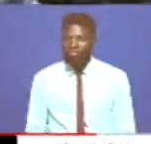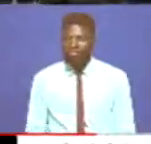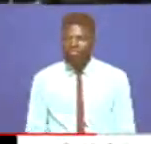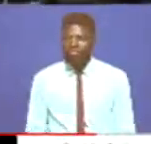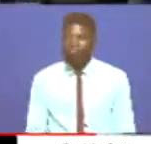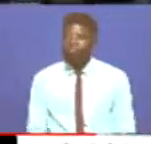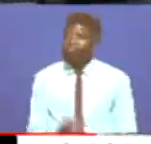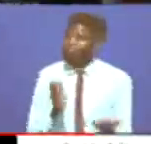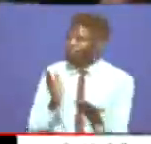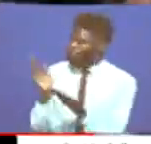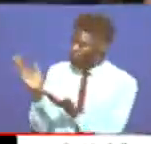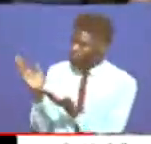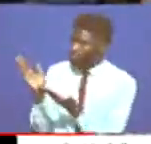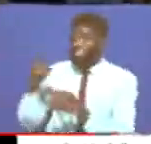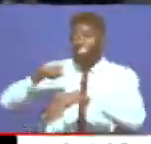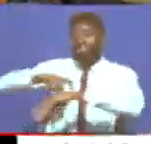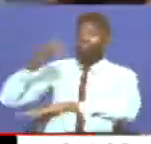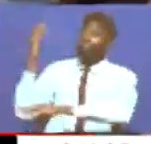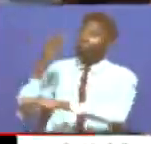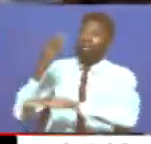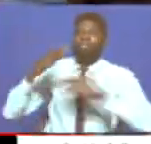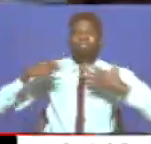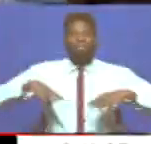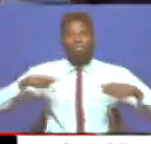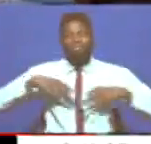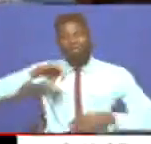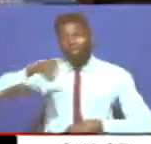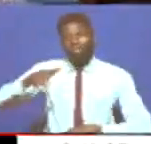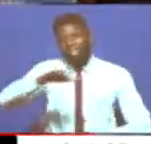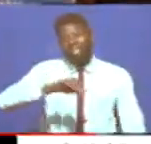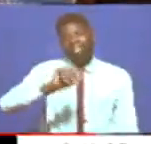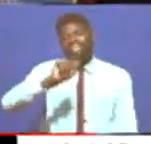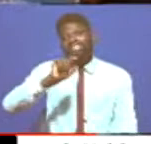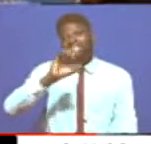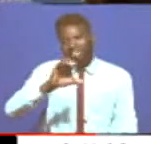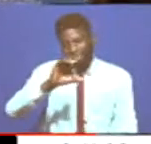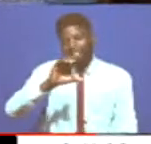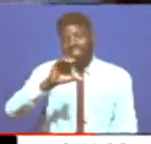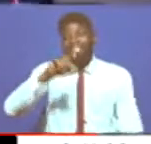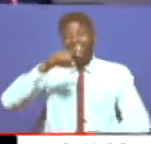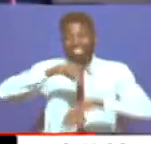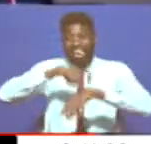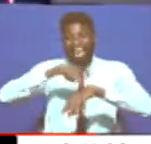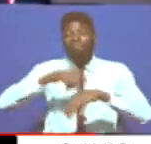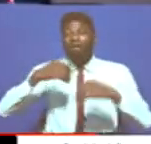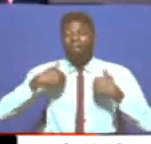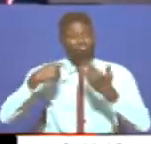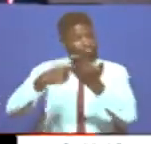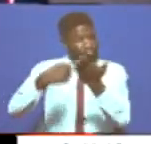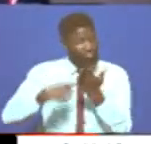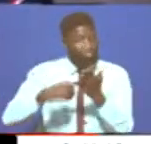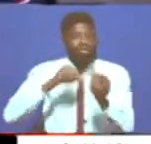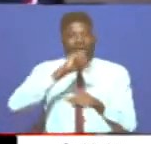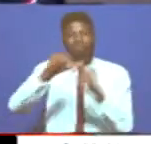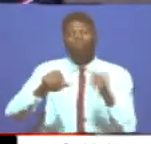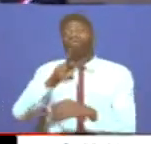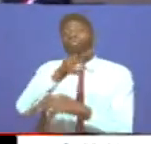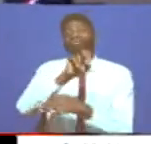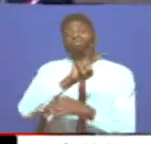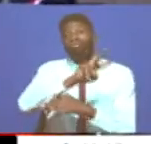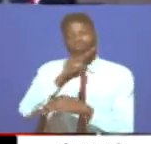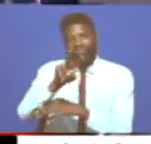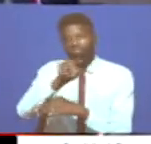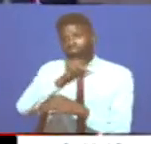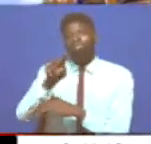Addressing a section of the county residents at ATC Kwakavoka while presiding over the deliberations for 2022-2023